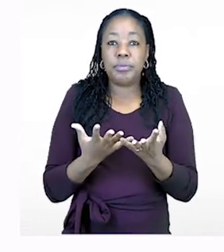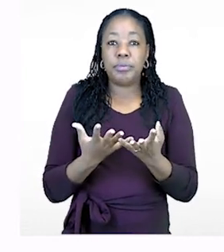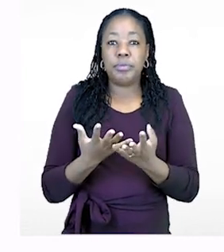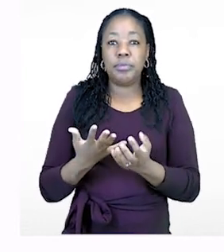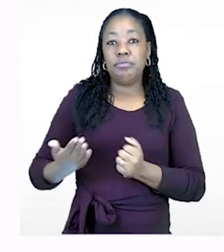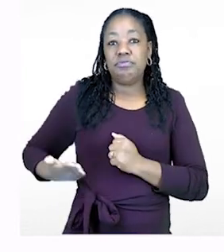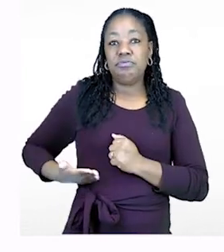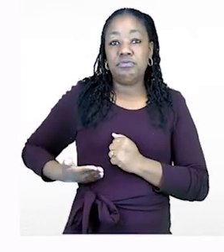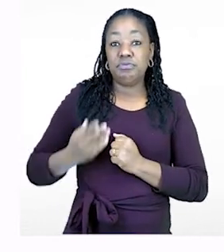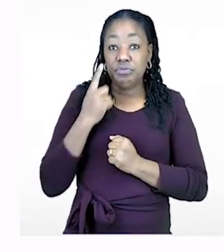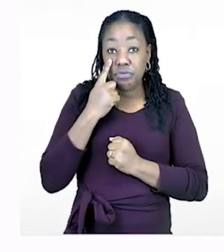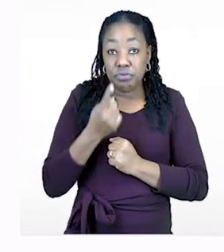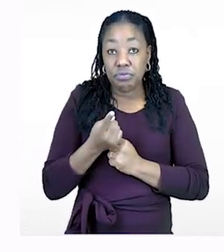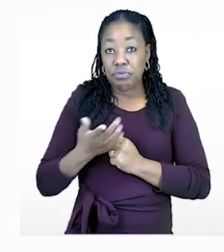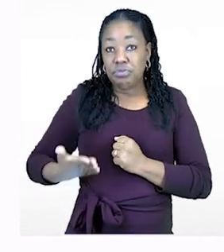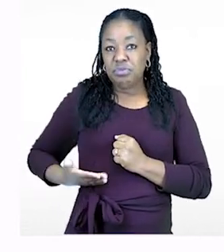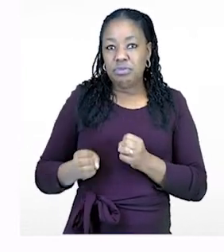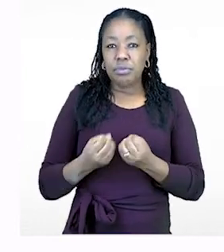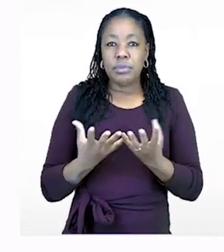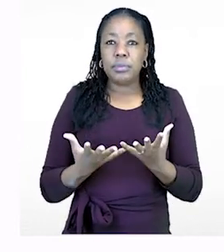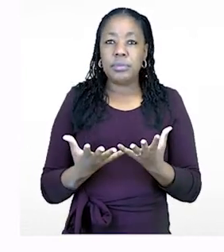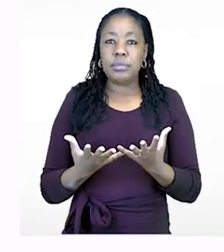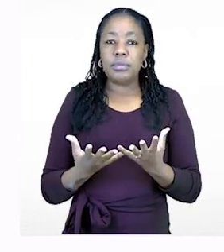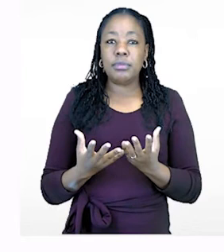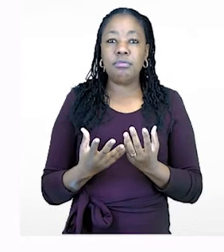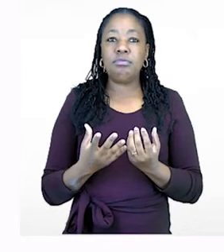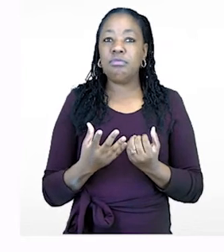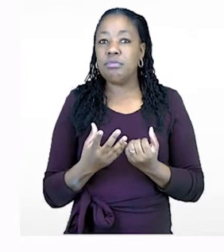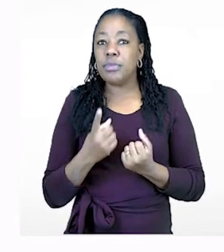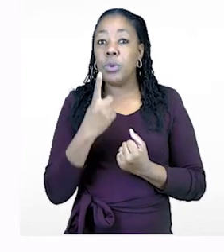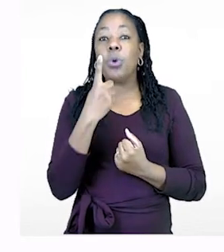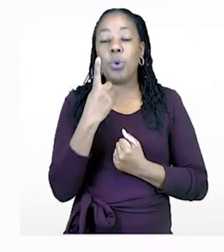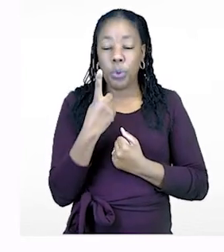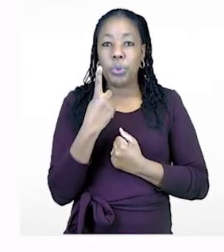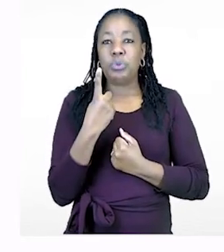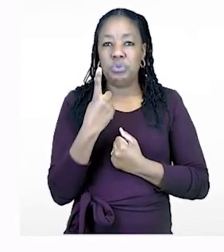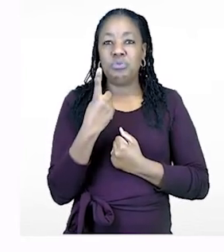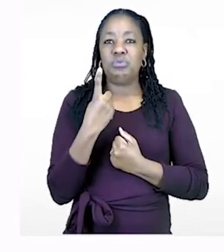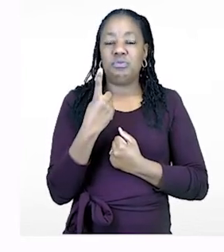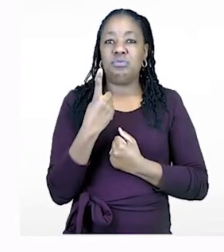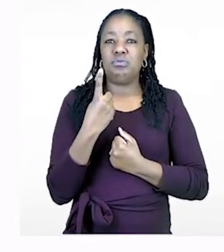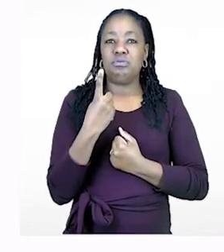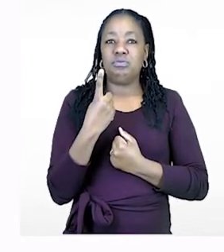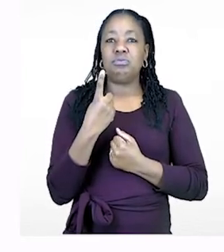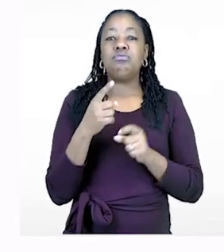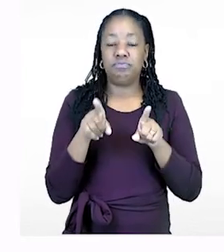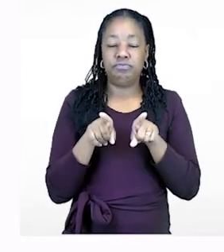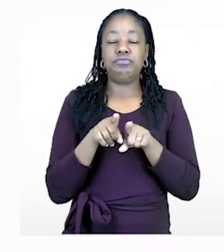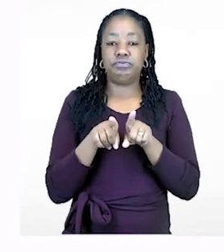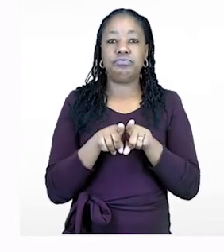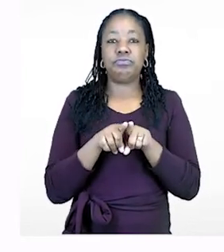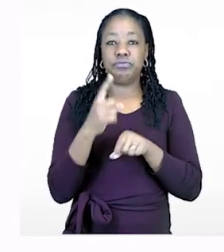we have? I can see 1. If you guessed 1, well done.